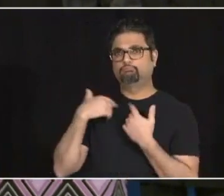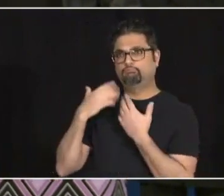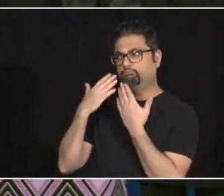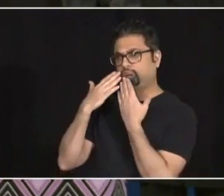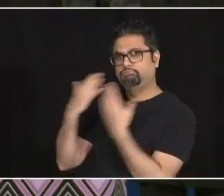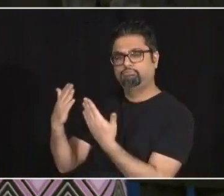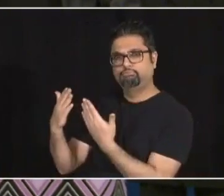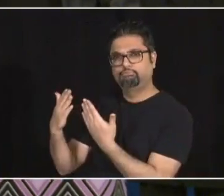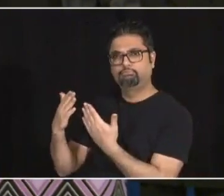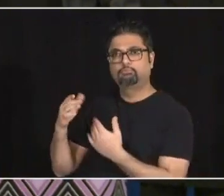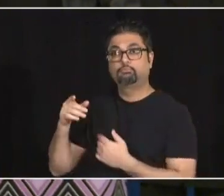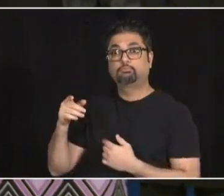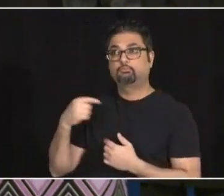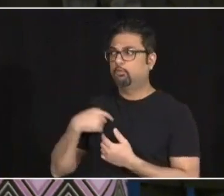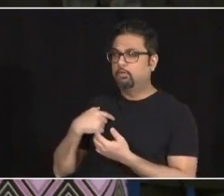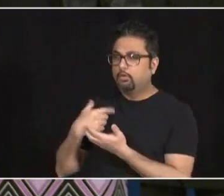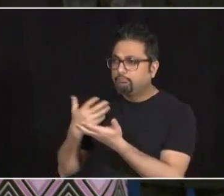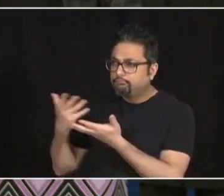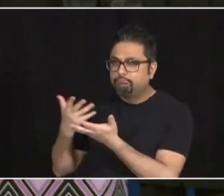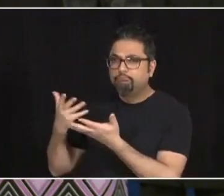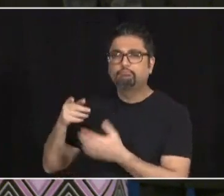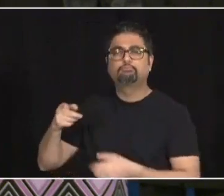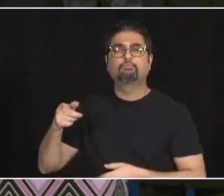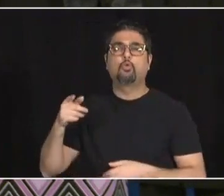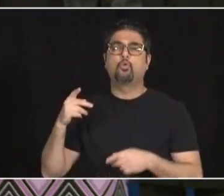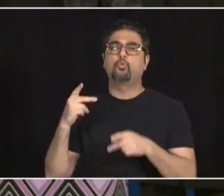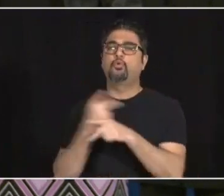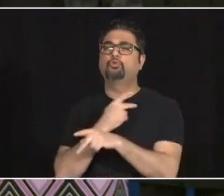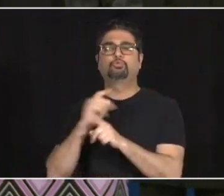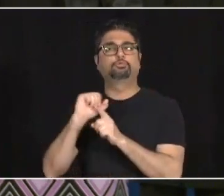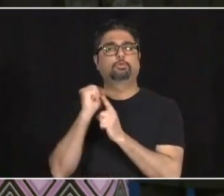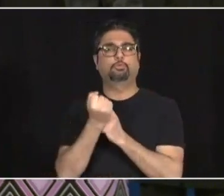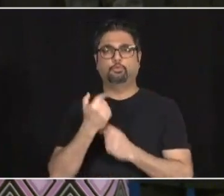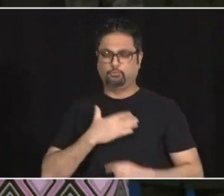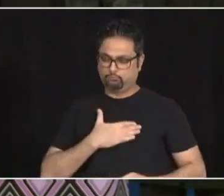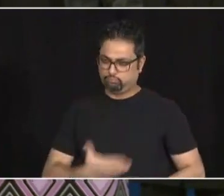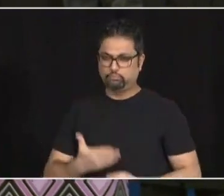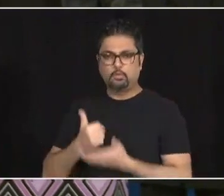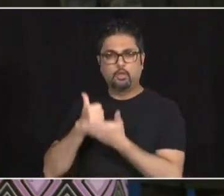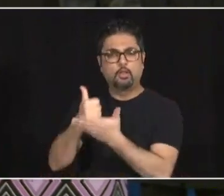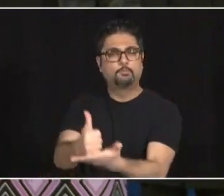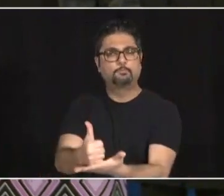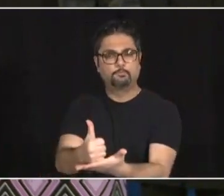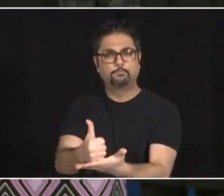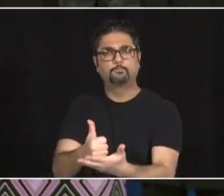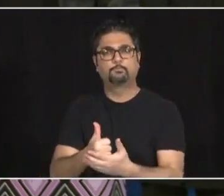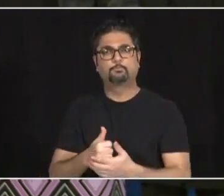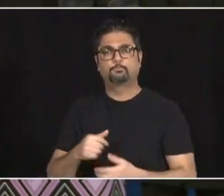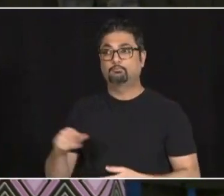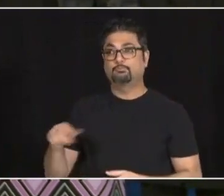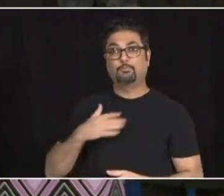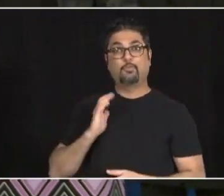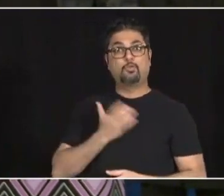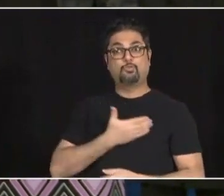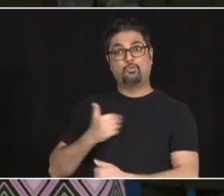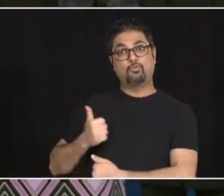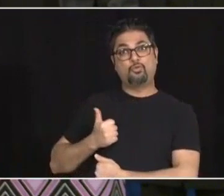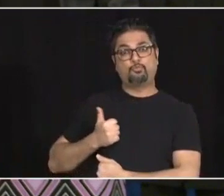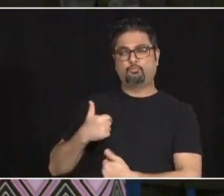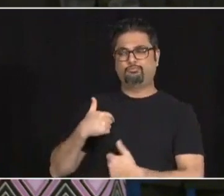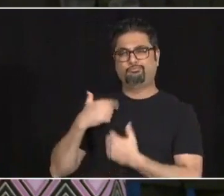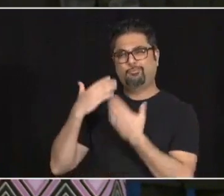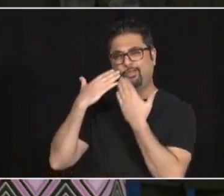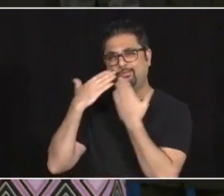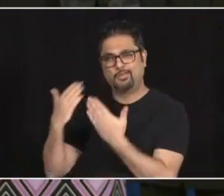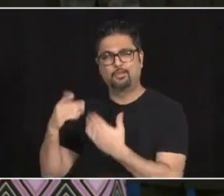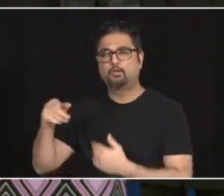You have to just love the men and women that serve our country, willing to do anything, help us out. They're true